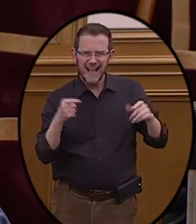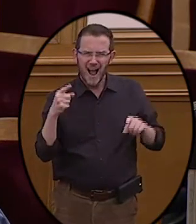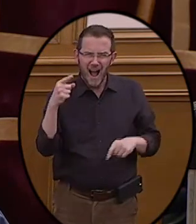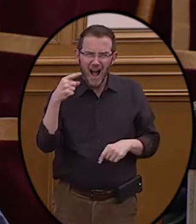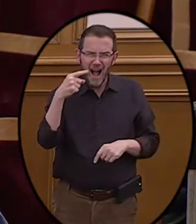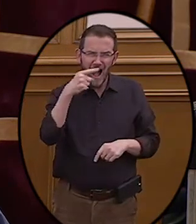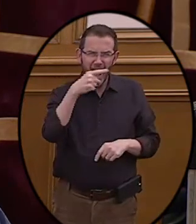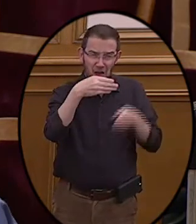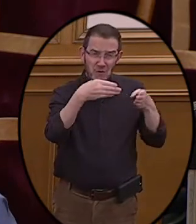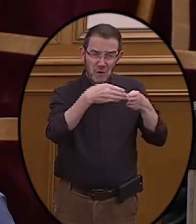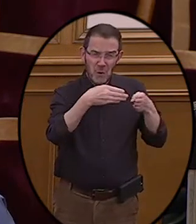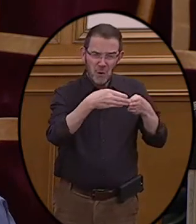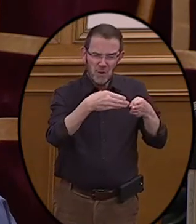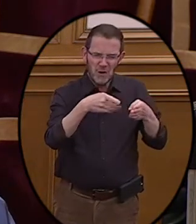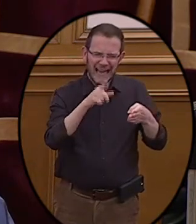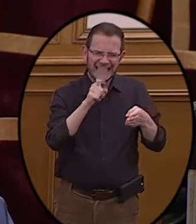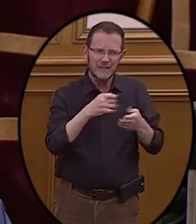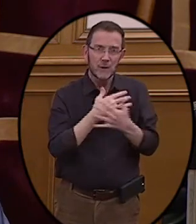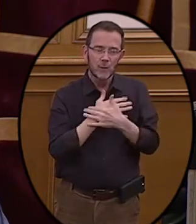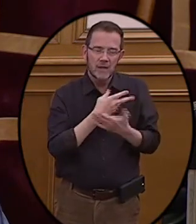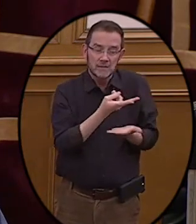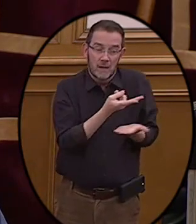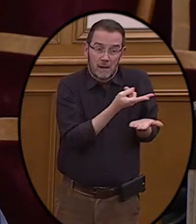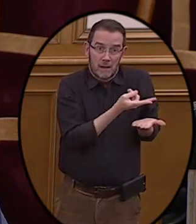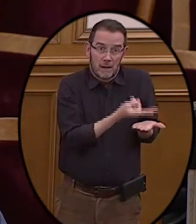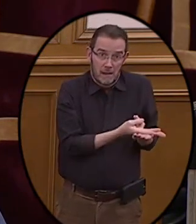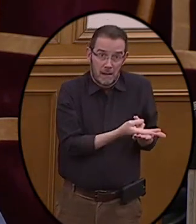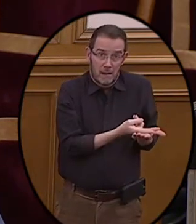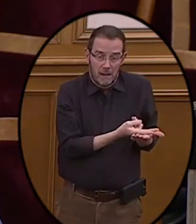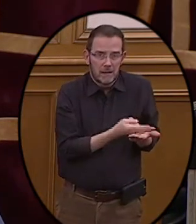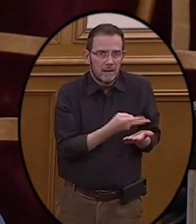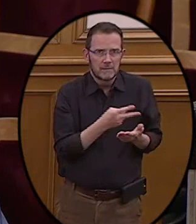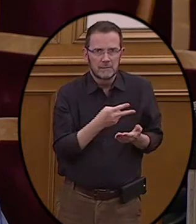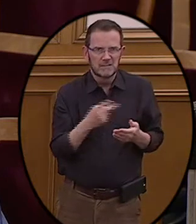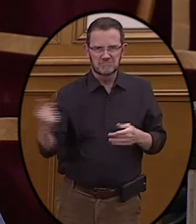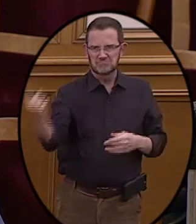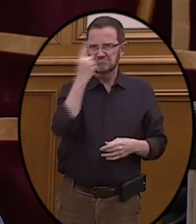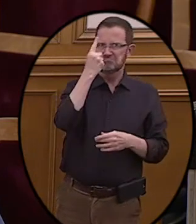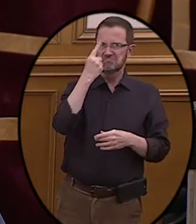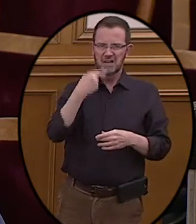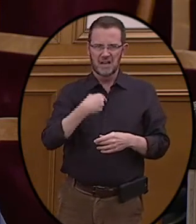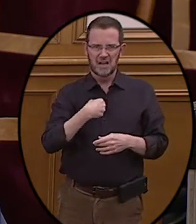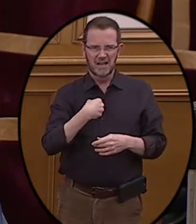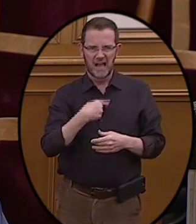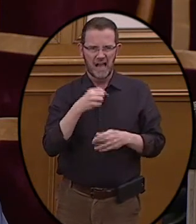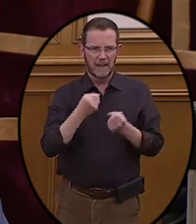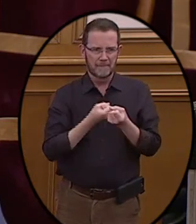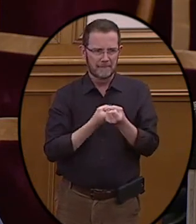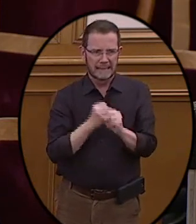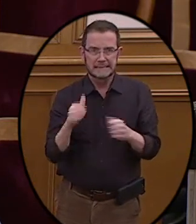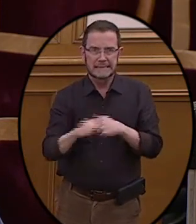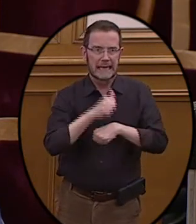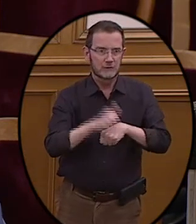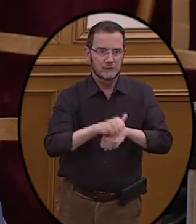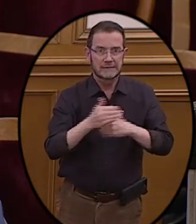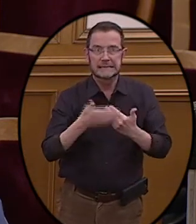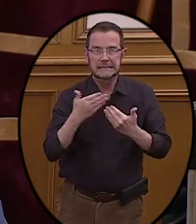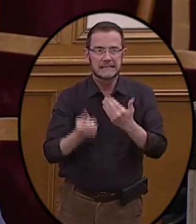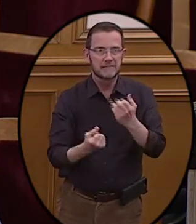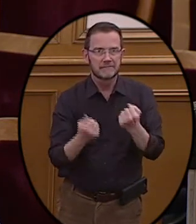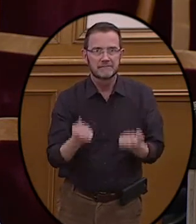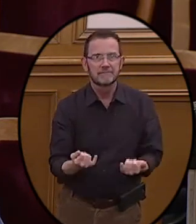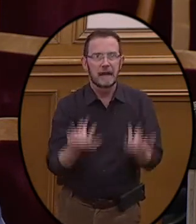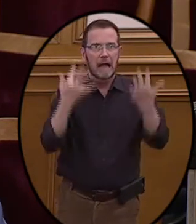as far as I could get away from any entrance or exit. And I've submitted this complaint to MOD back in January of 2019. I've followed up